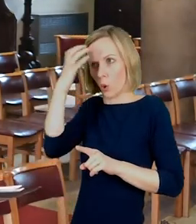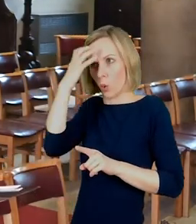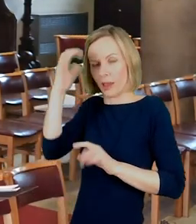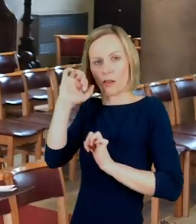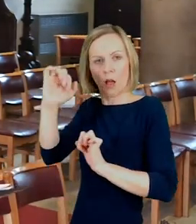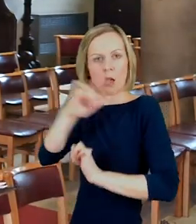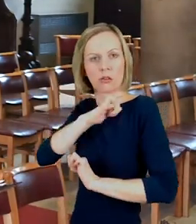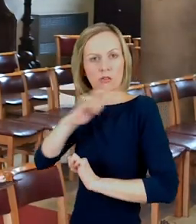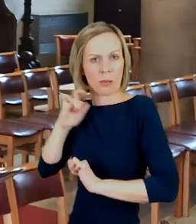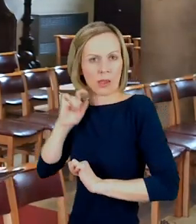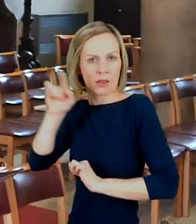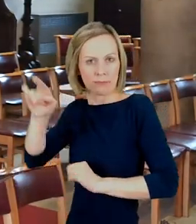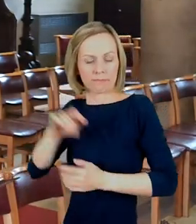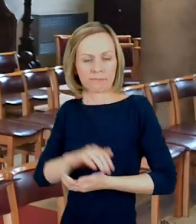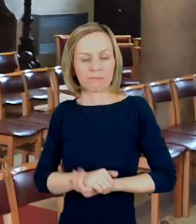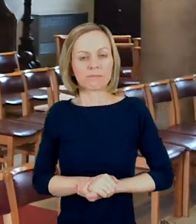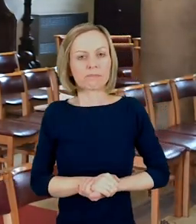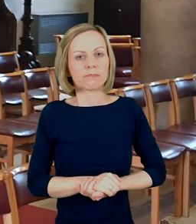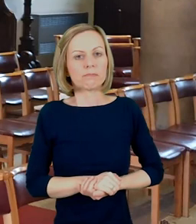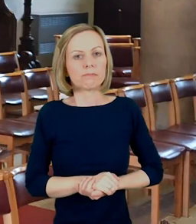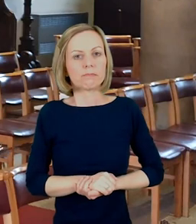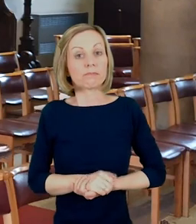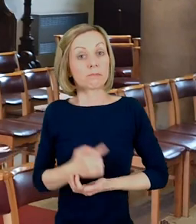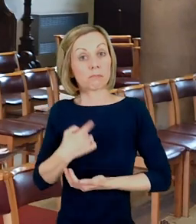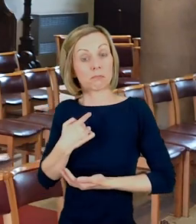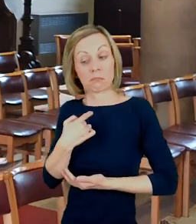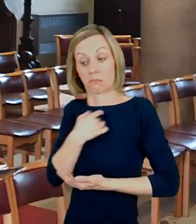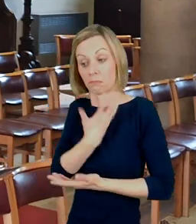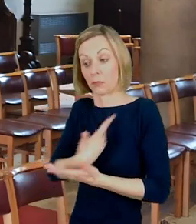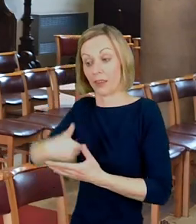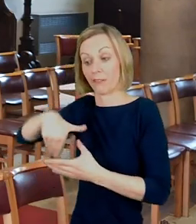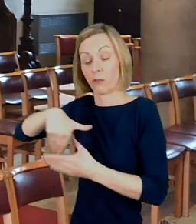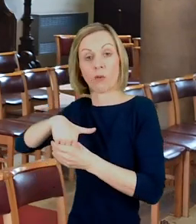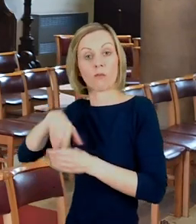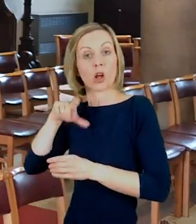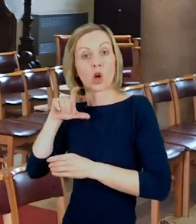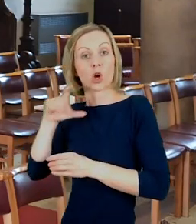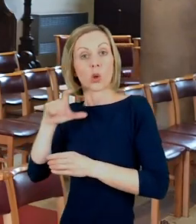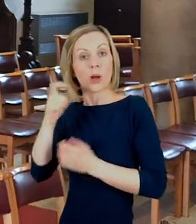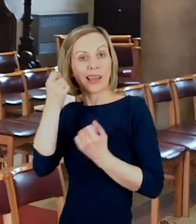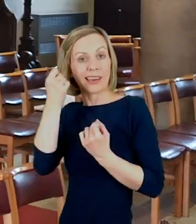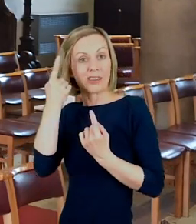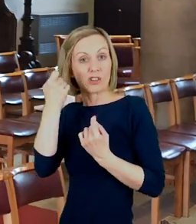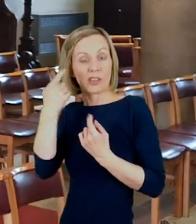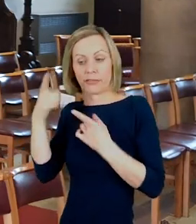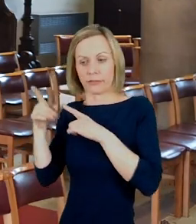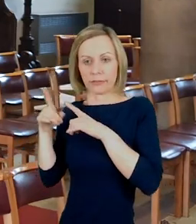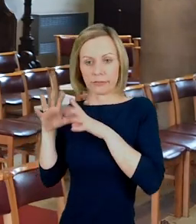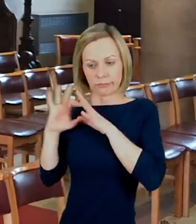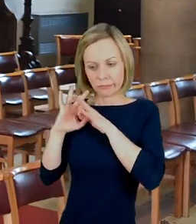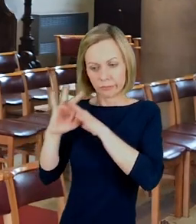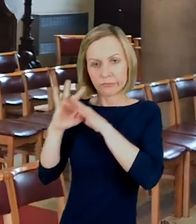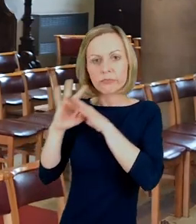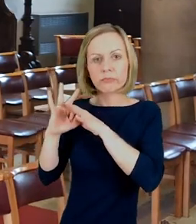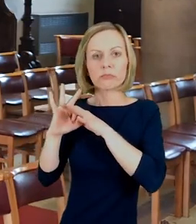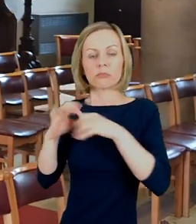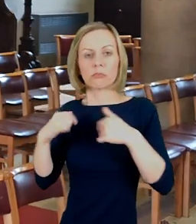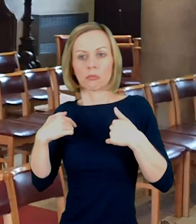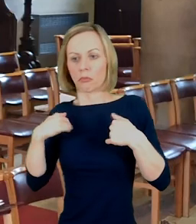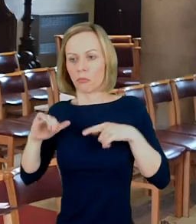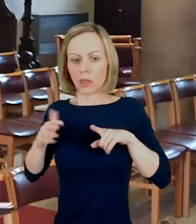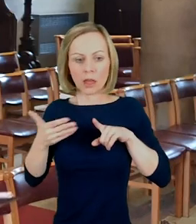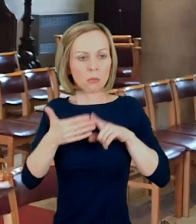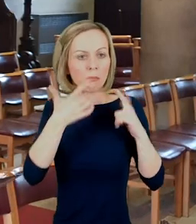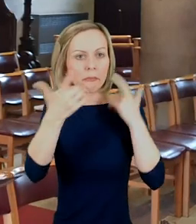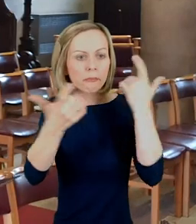Queen. I have worked closely with the Clewer Initiative to reach out to care for victims